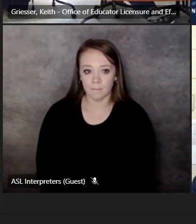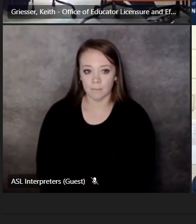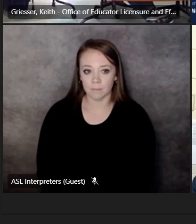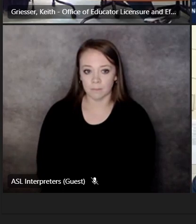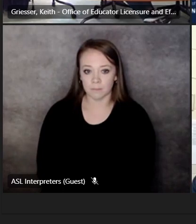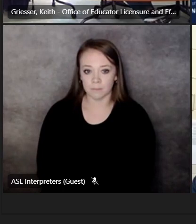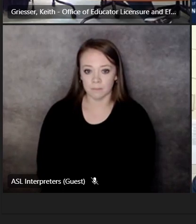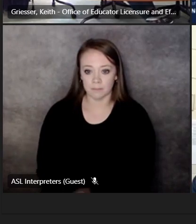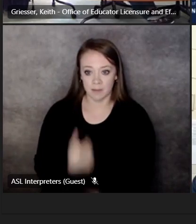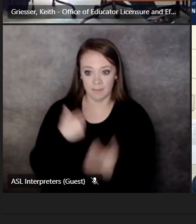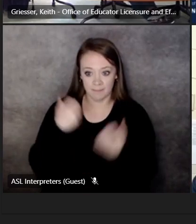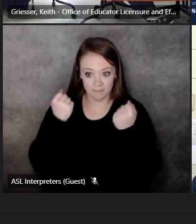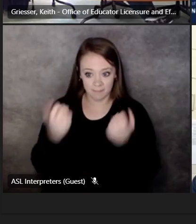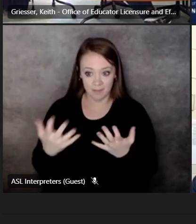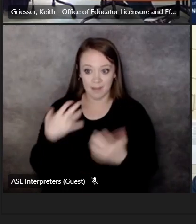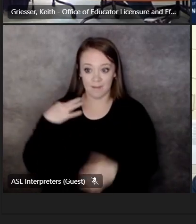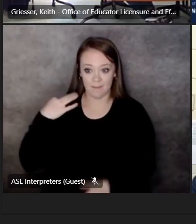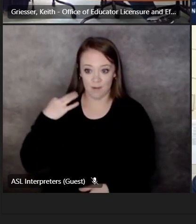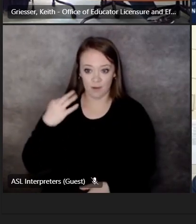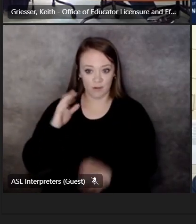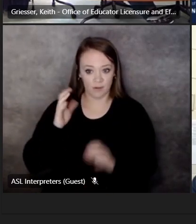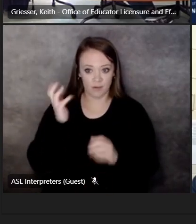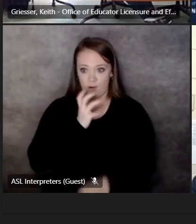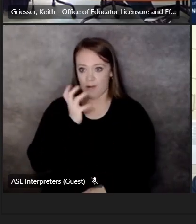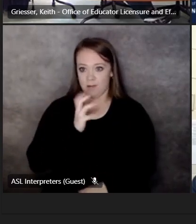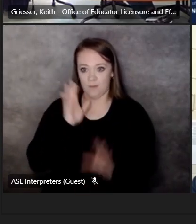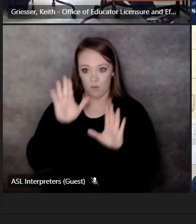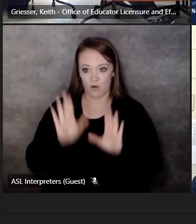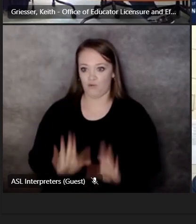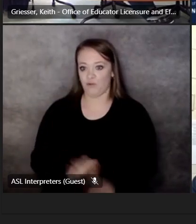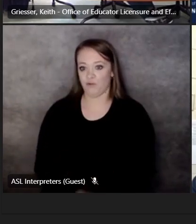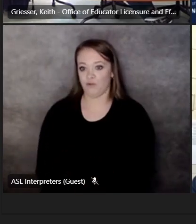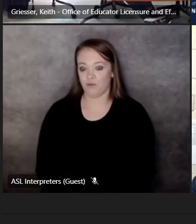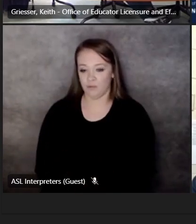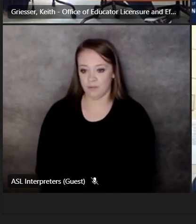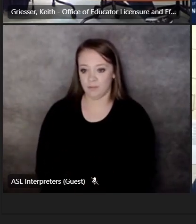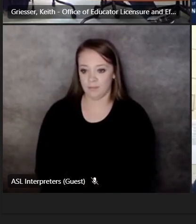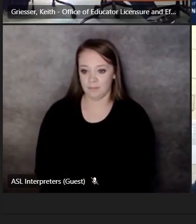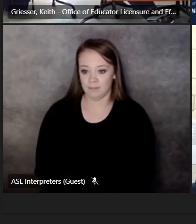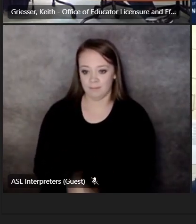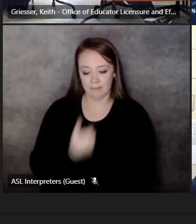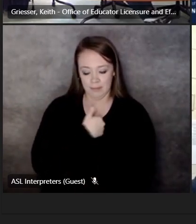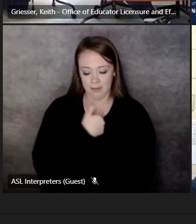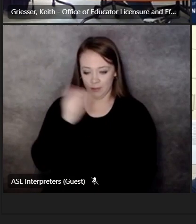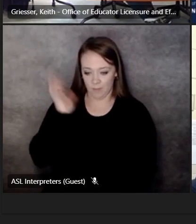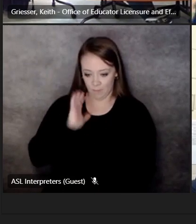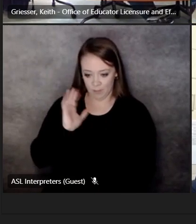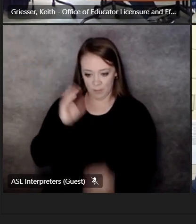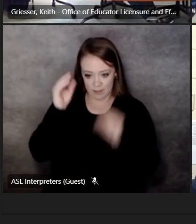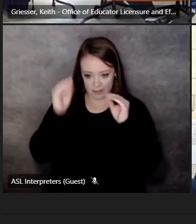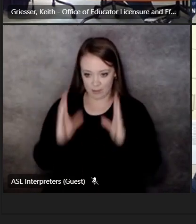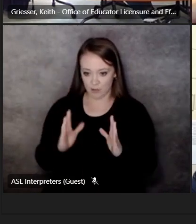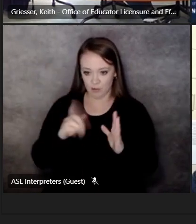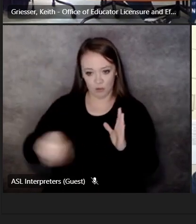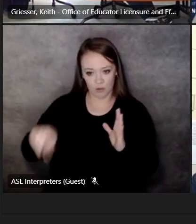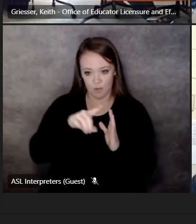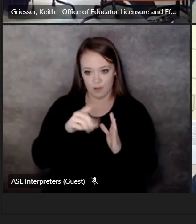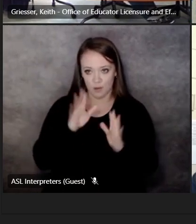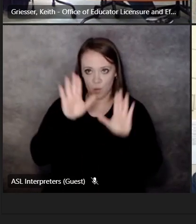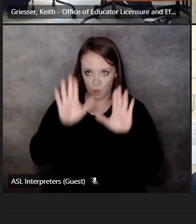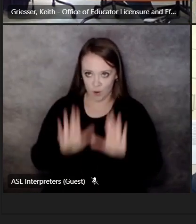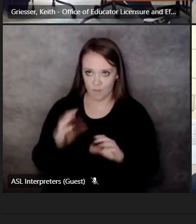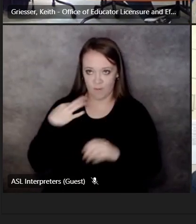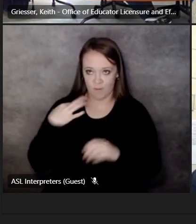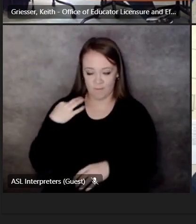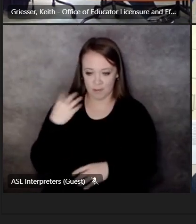awesome. That's wonderful. We love it. Yeah. Teachers, I'm a former teacher, and you guys are wonderful volunteers always, and we